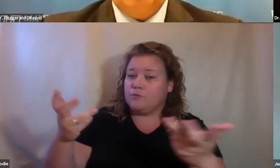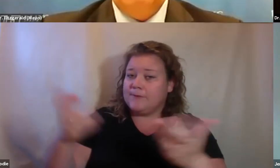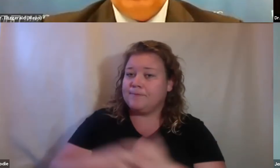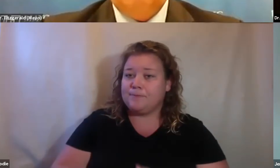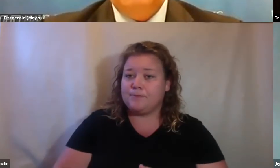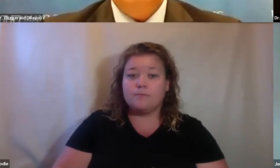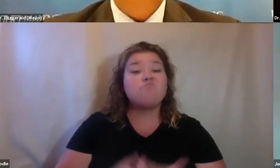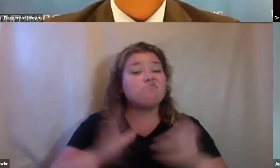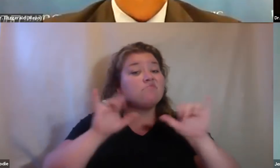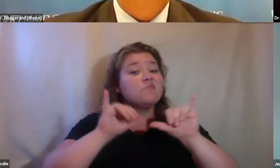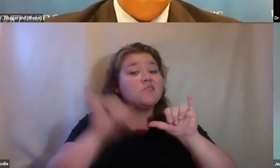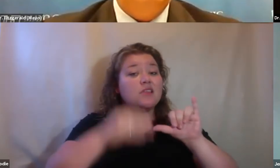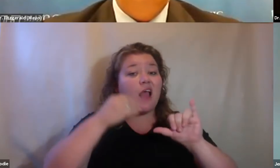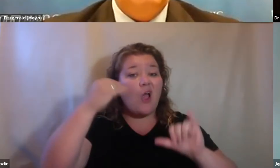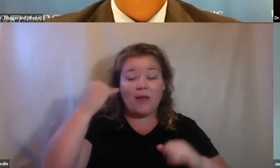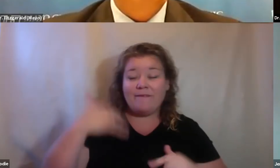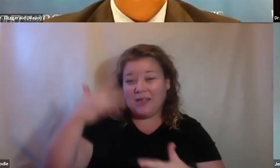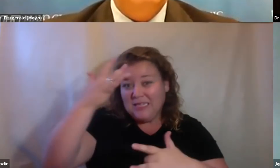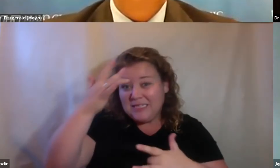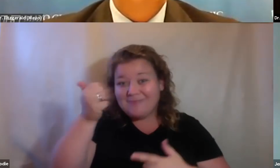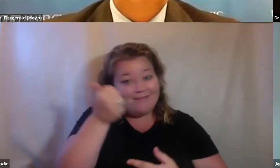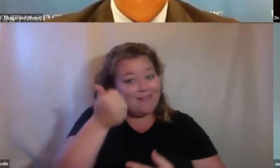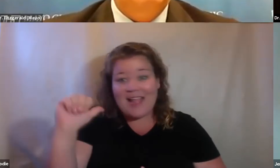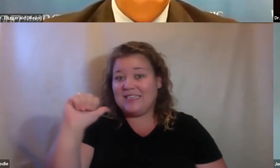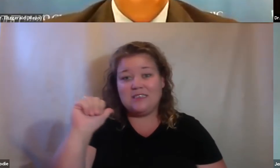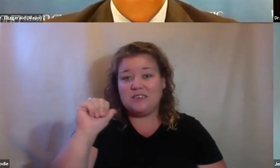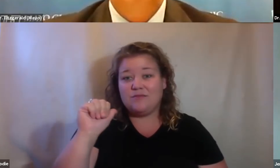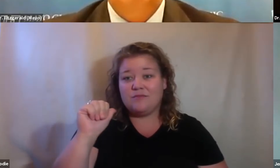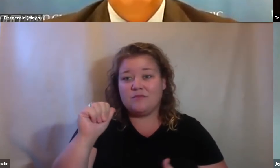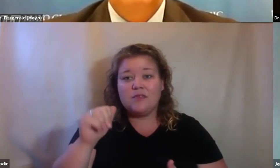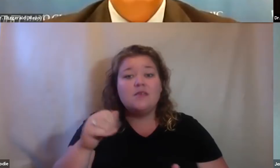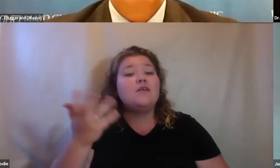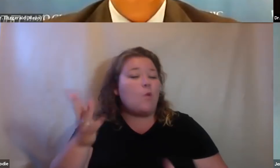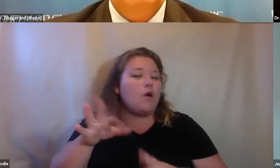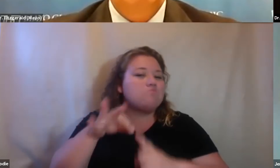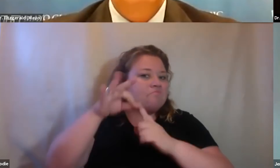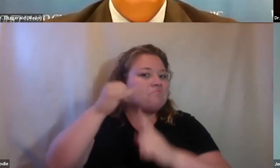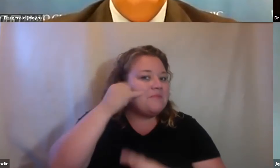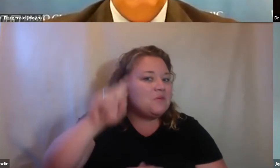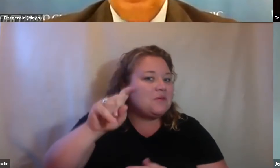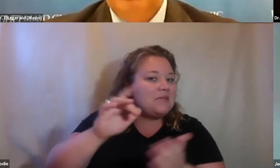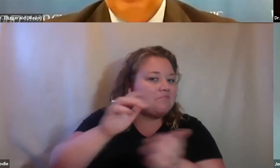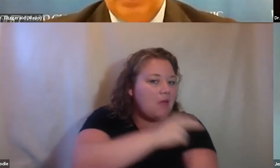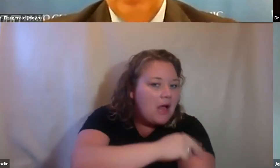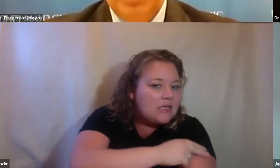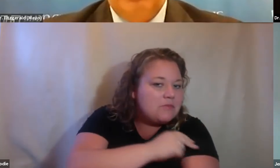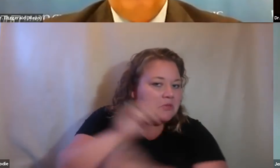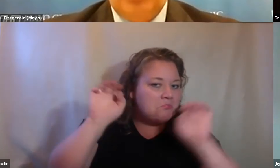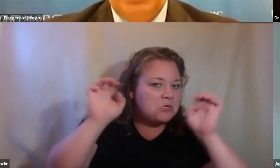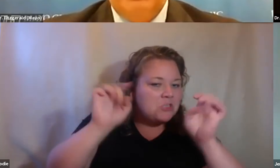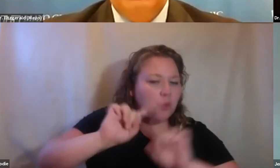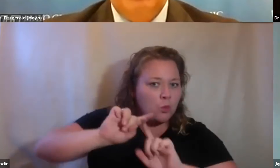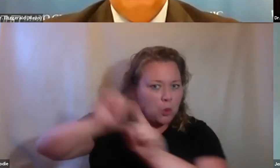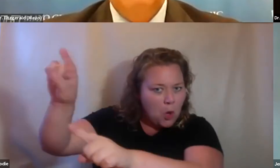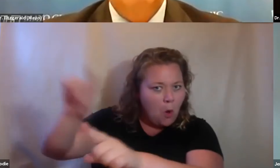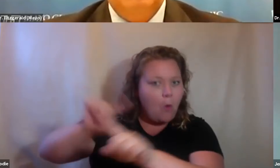Stay home if you have any symptoms of COVID-19. Now, with the exception of if you're sick enough to need medical care, please seek medical care. But if you